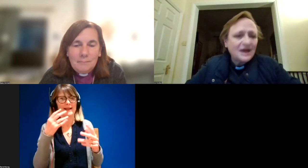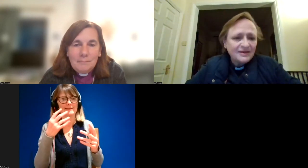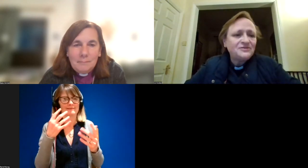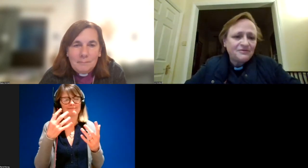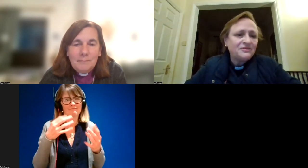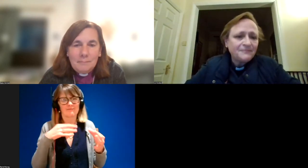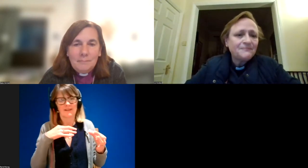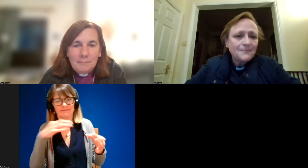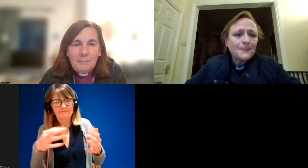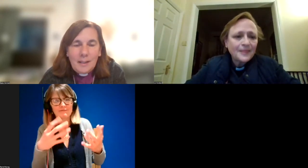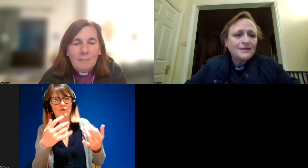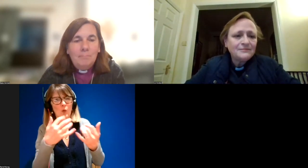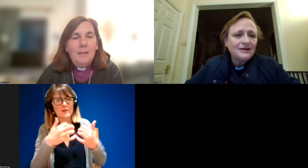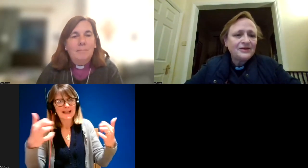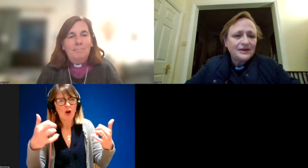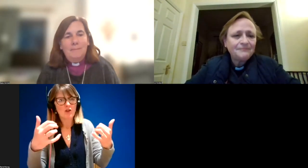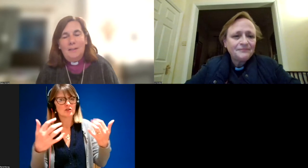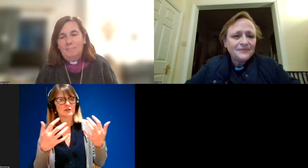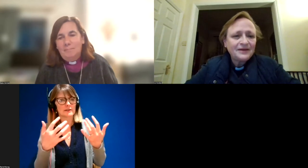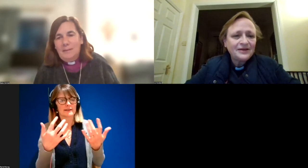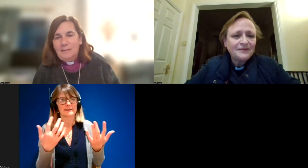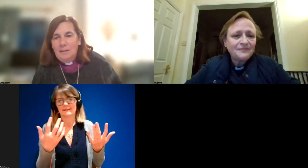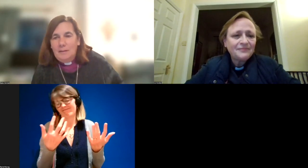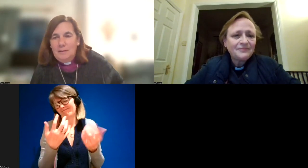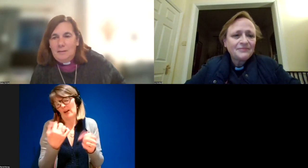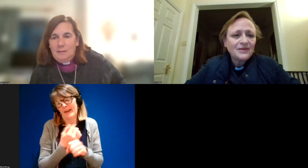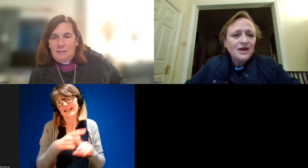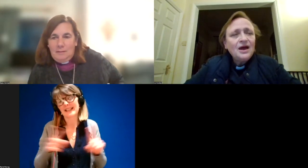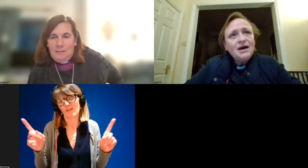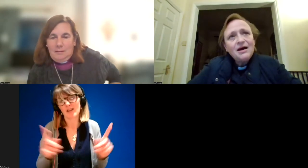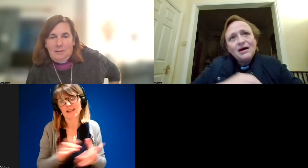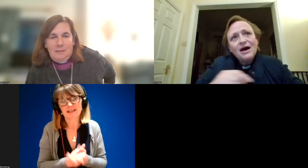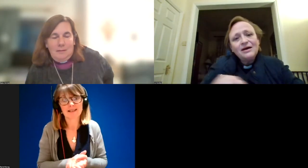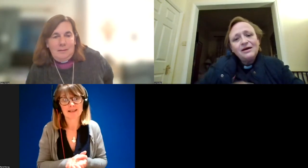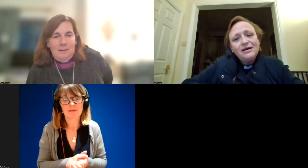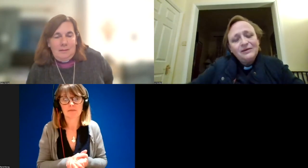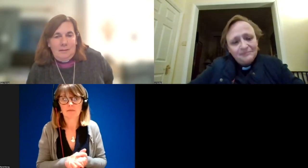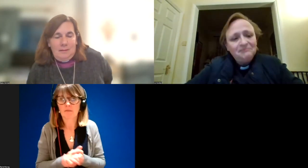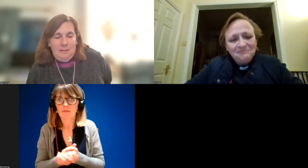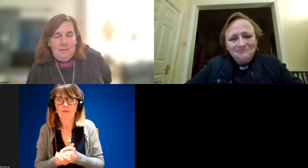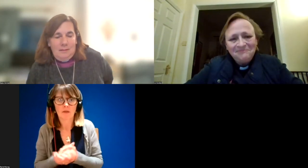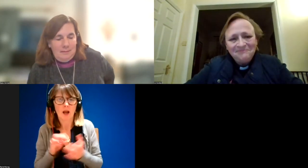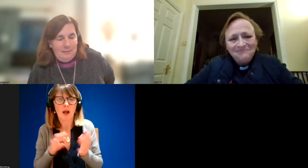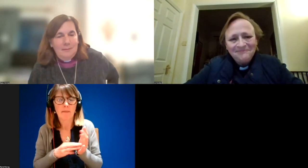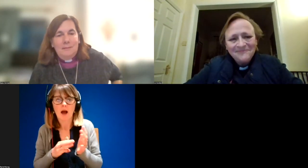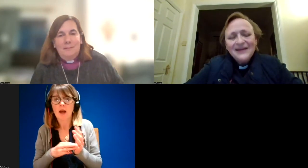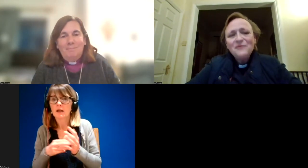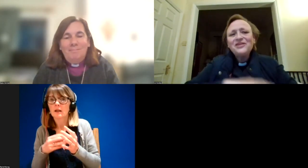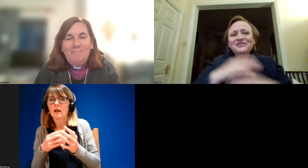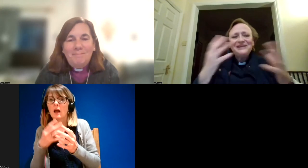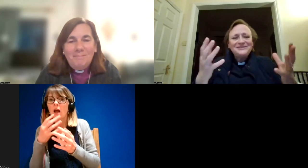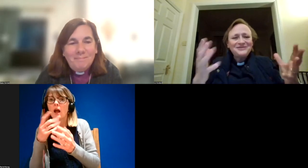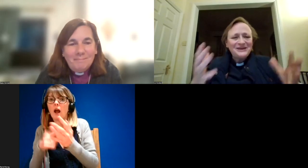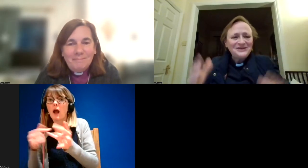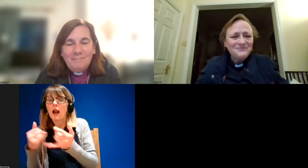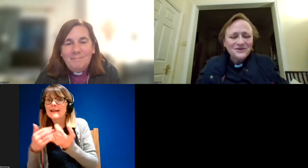a massive difference. Yeah, definitely. Yeah. Definitely. Liz, I wonder if you've got any question for Karen. Yeah, one of the things that